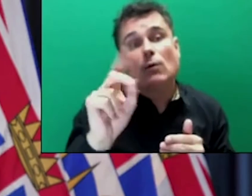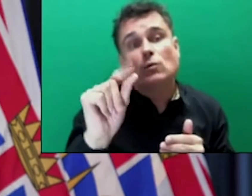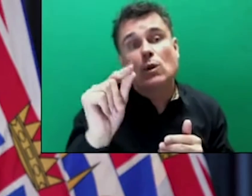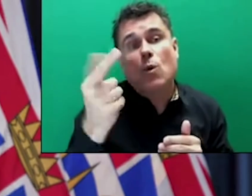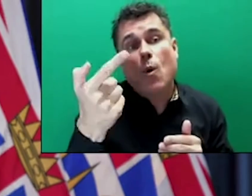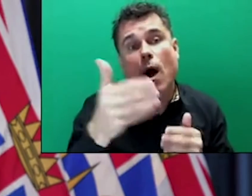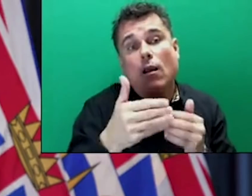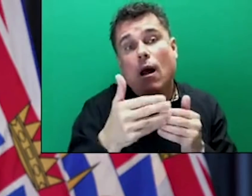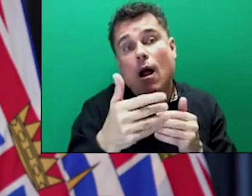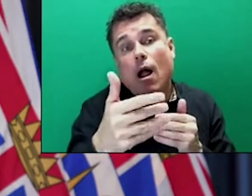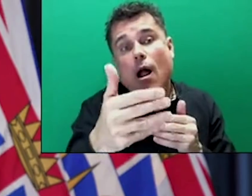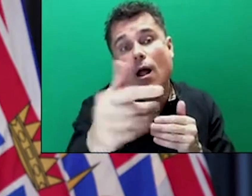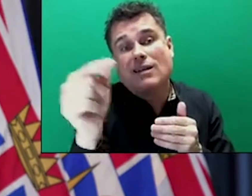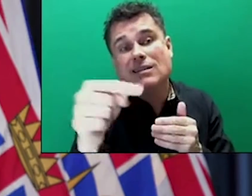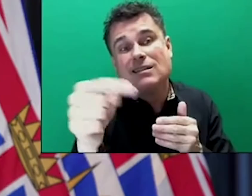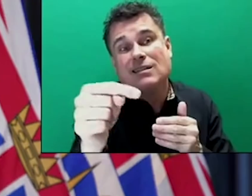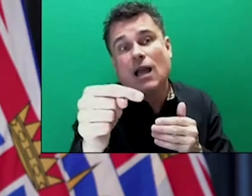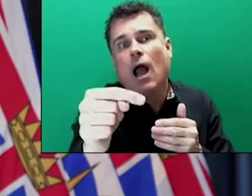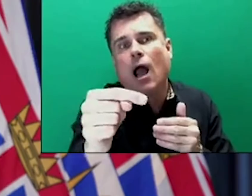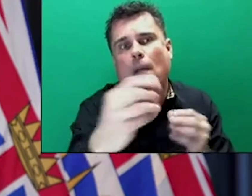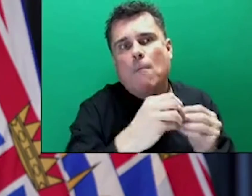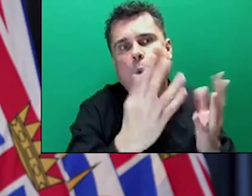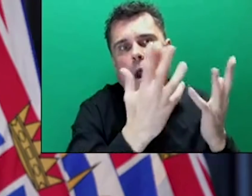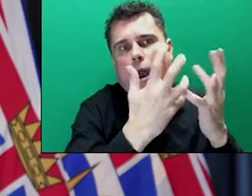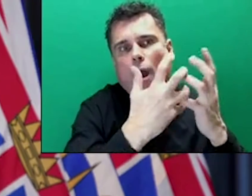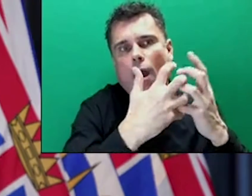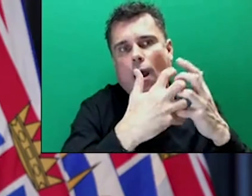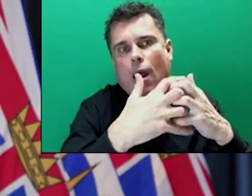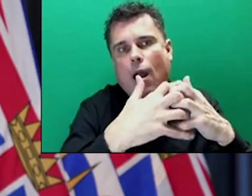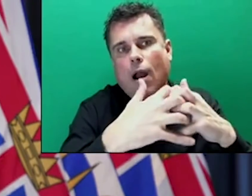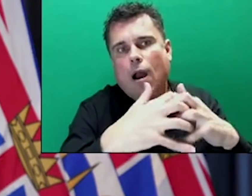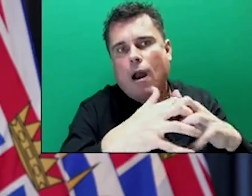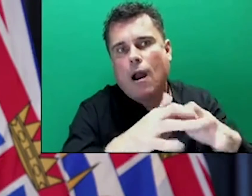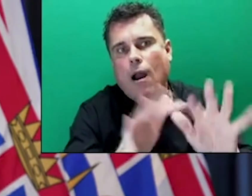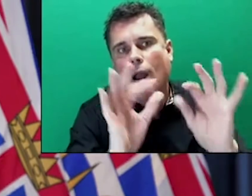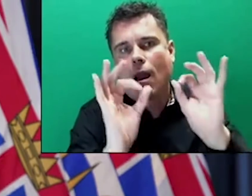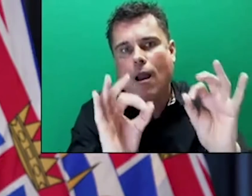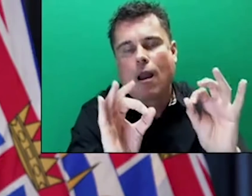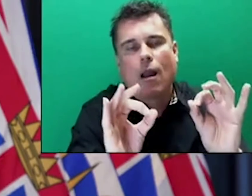sick and ending up in hospital in the next few weeks.